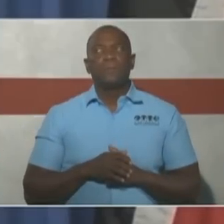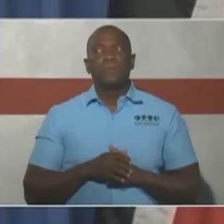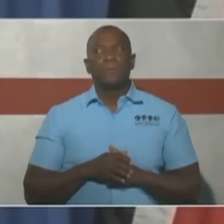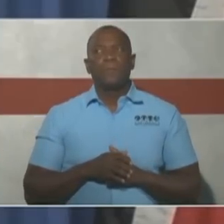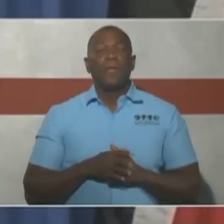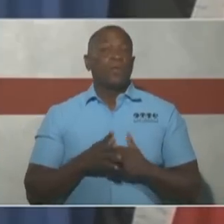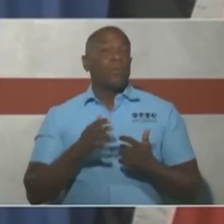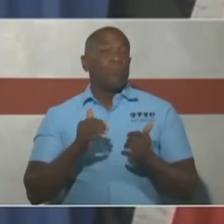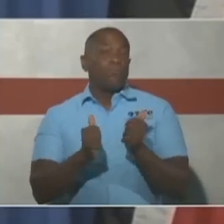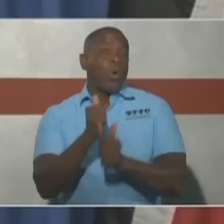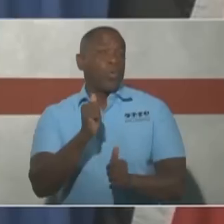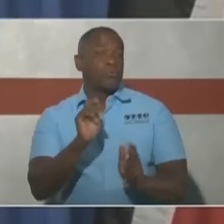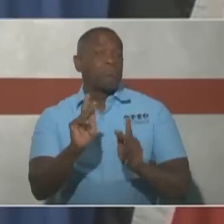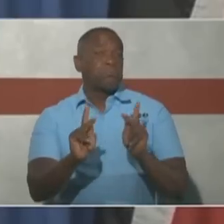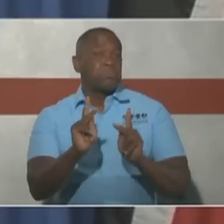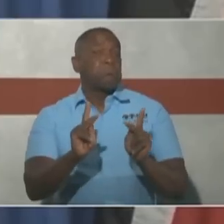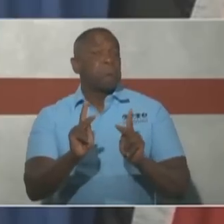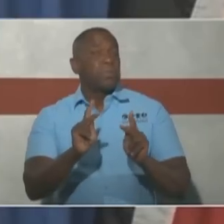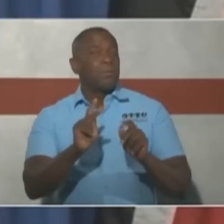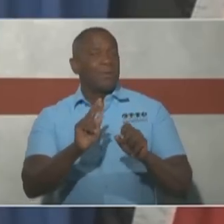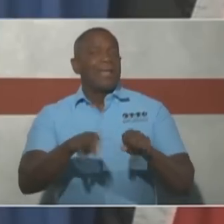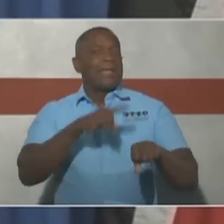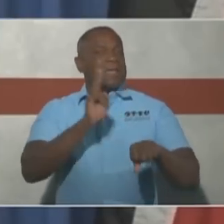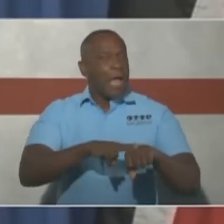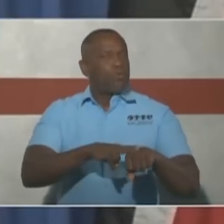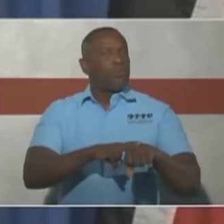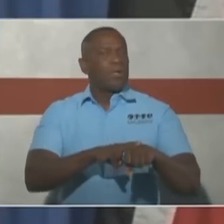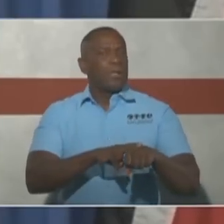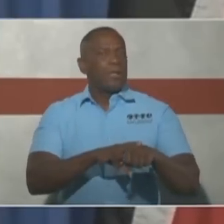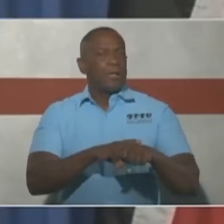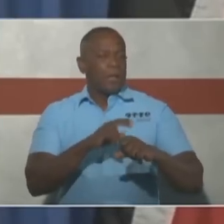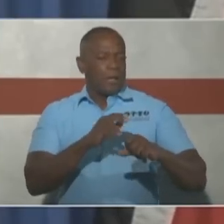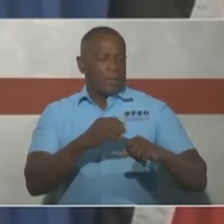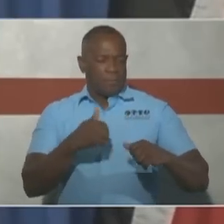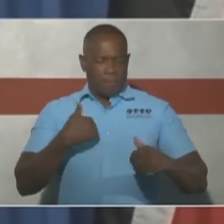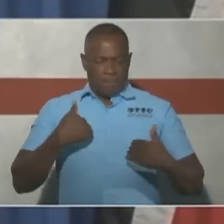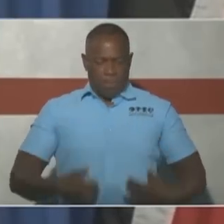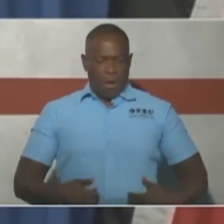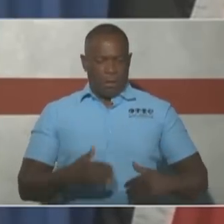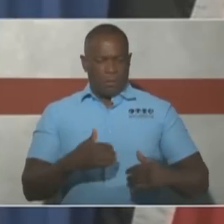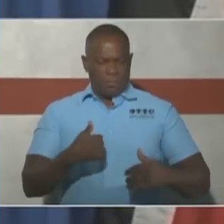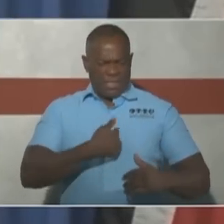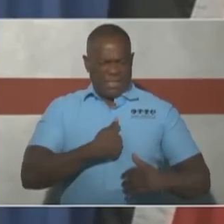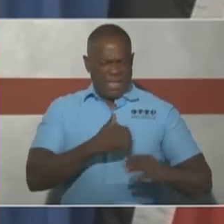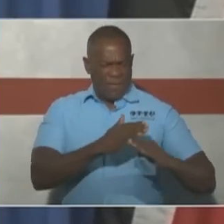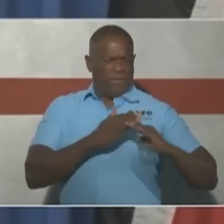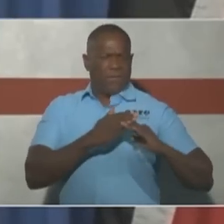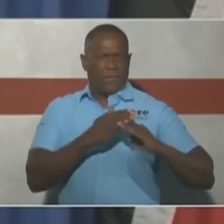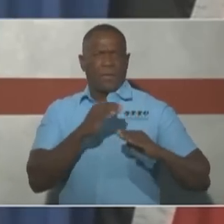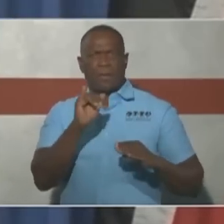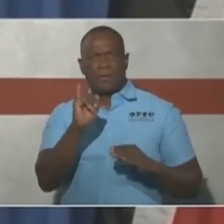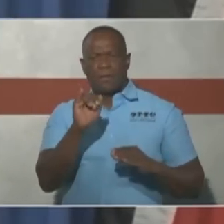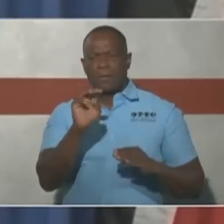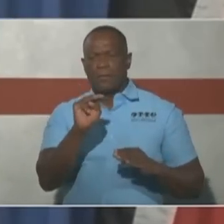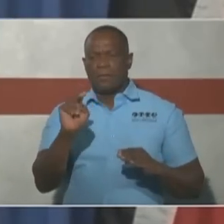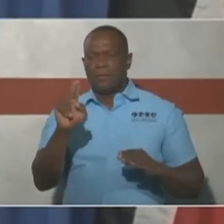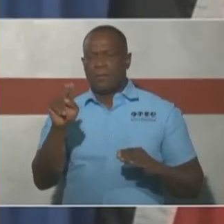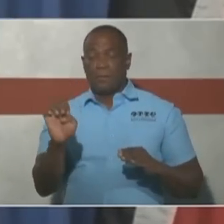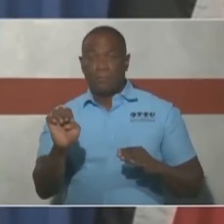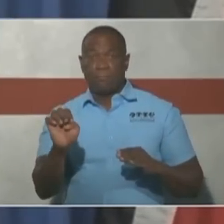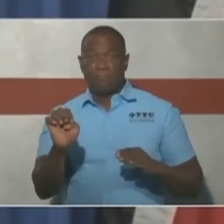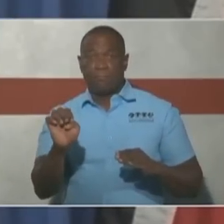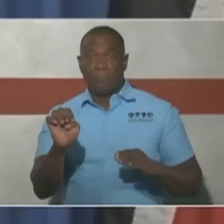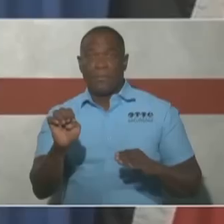have been naturally immune by having been infected, by being exposed. Many people who are exposed to COVID and not know, and those who didn't have